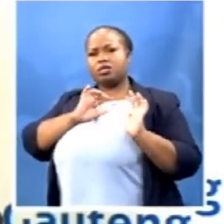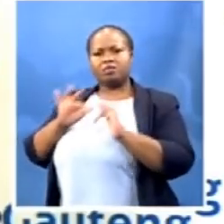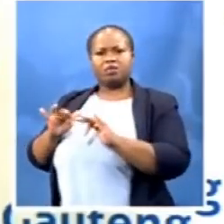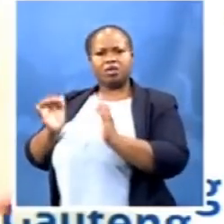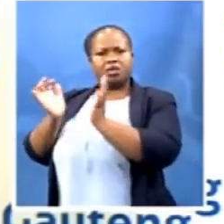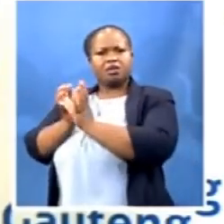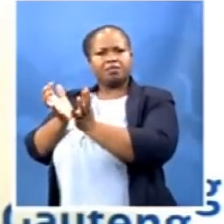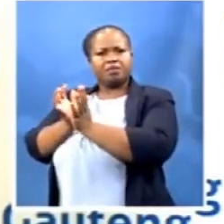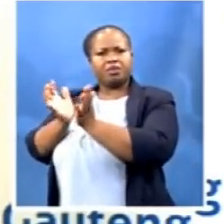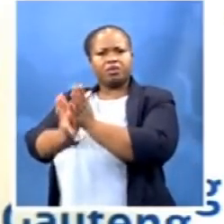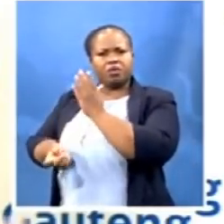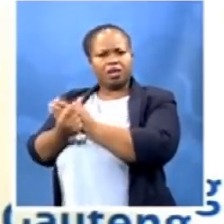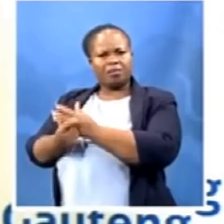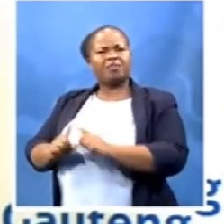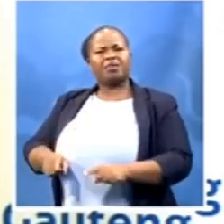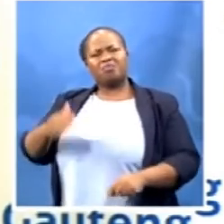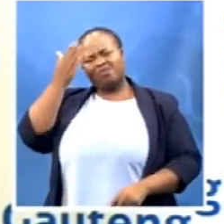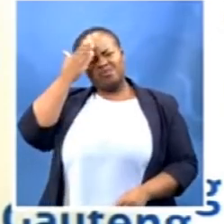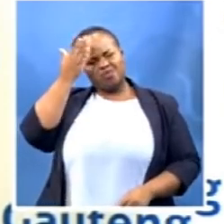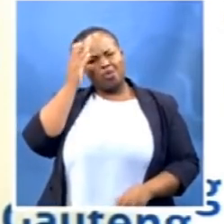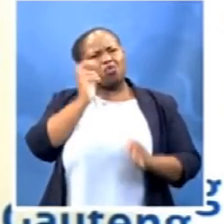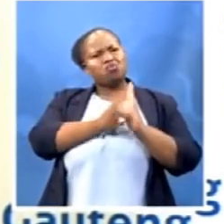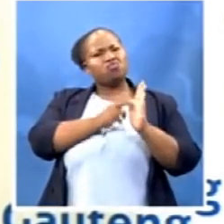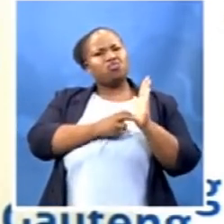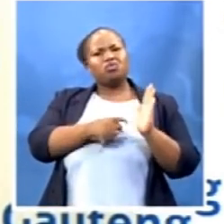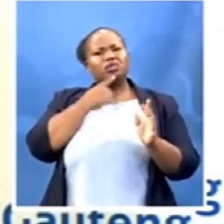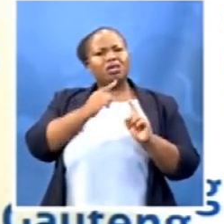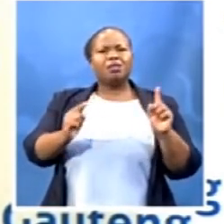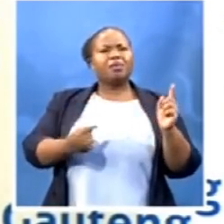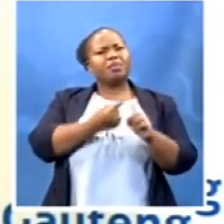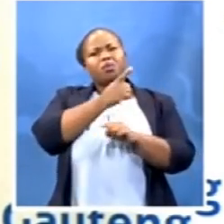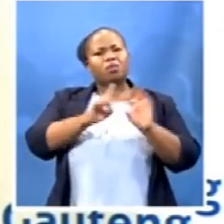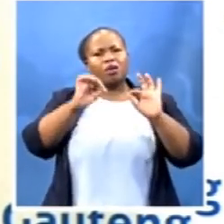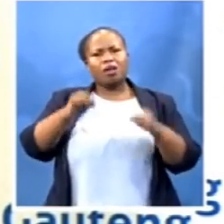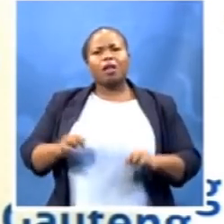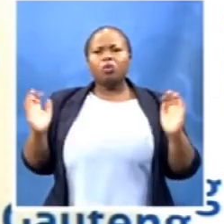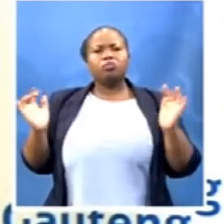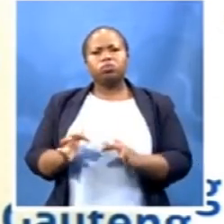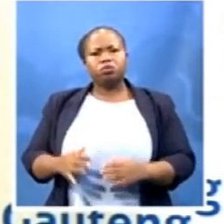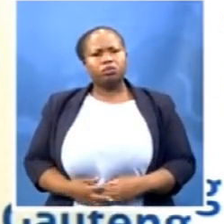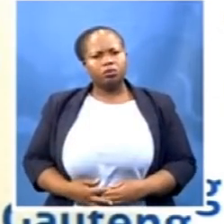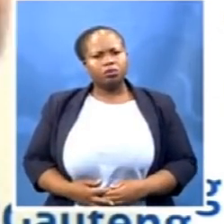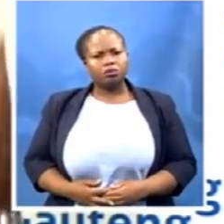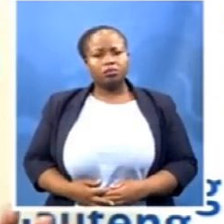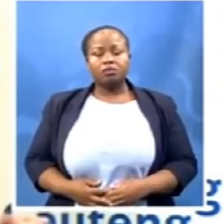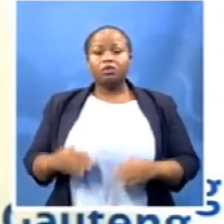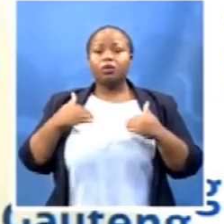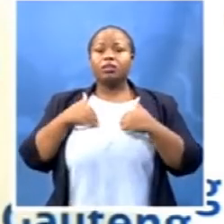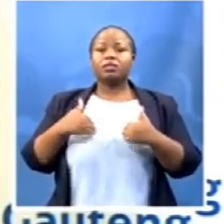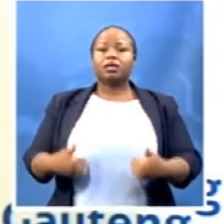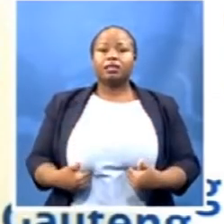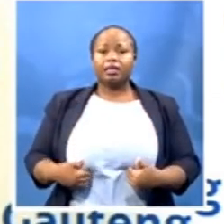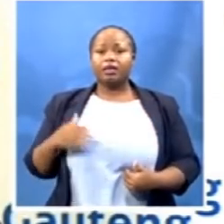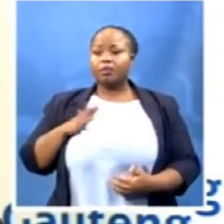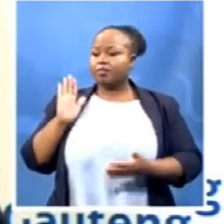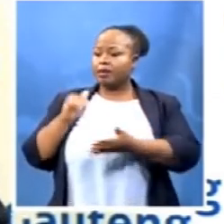regulations prohibits that we meet with the community? Then when we got there on Sunday, we were told that there's thousands of people